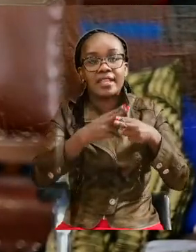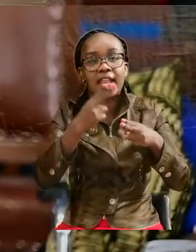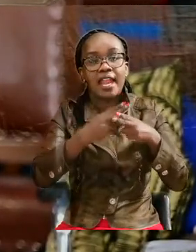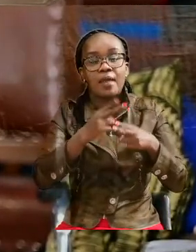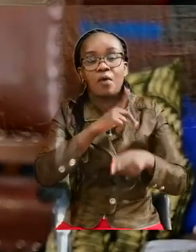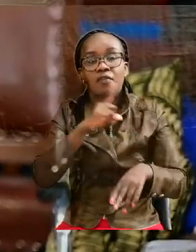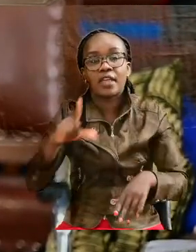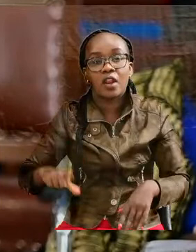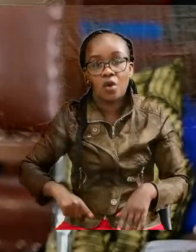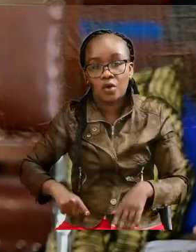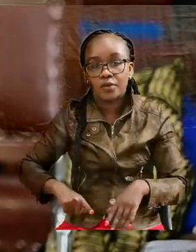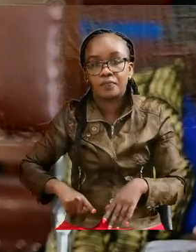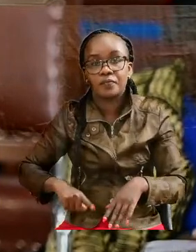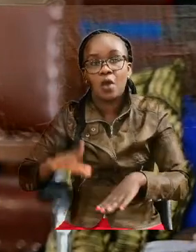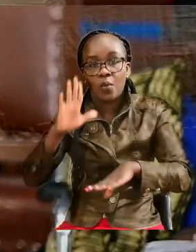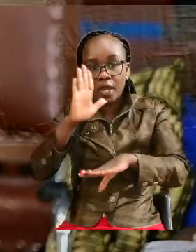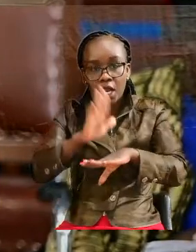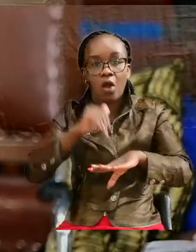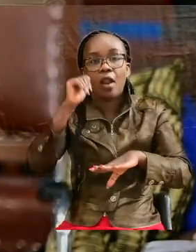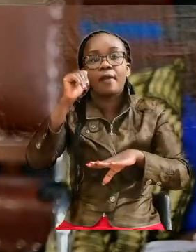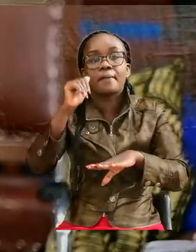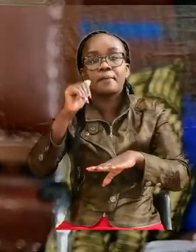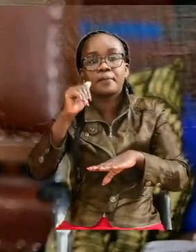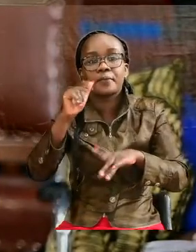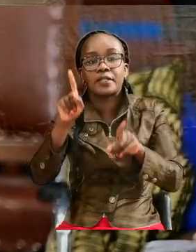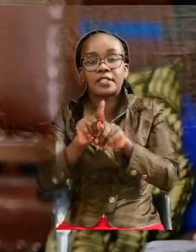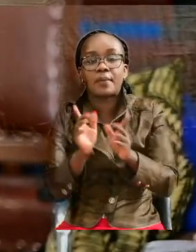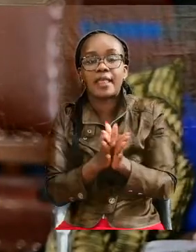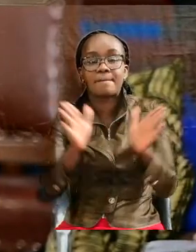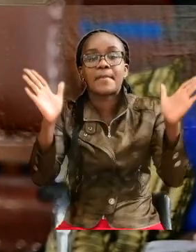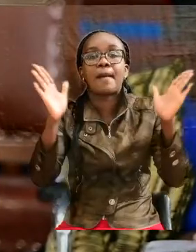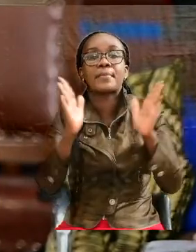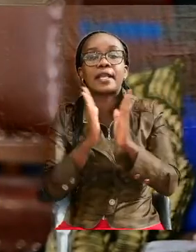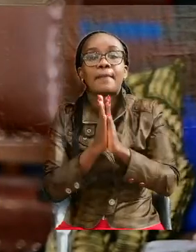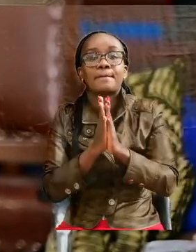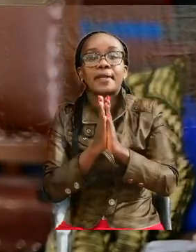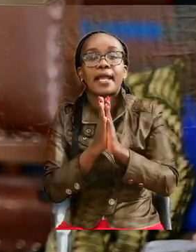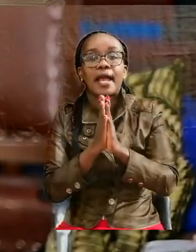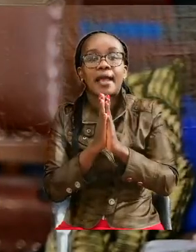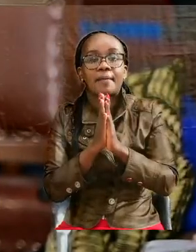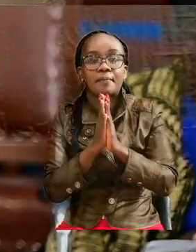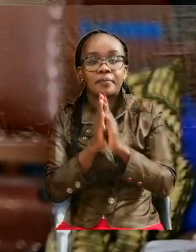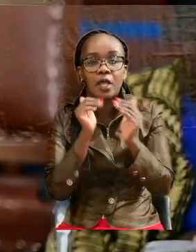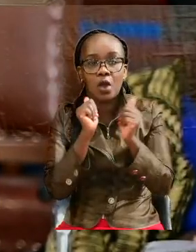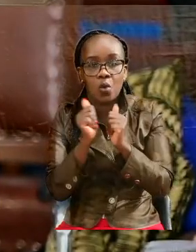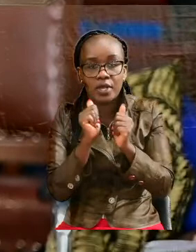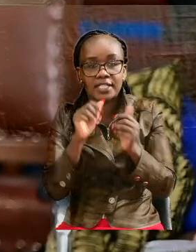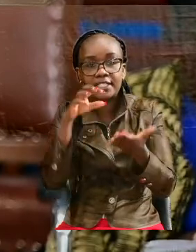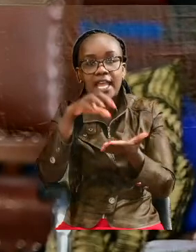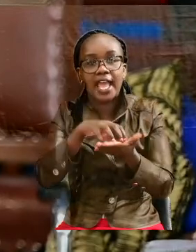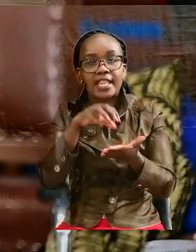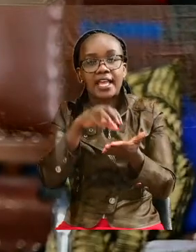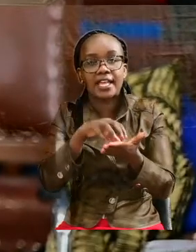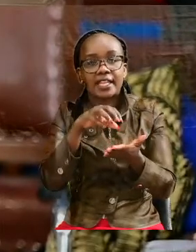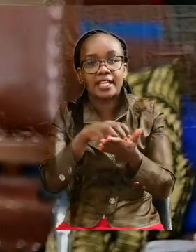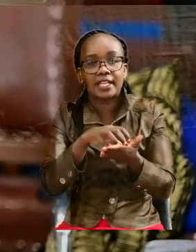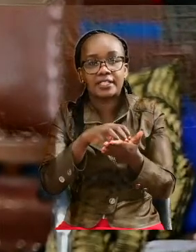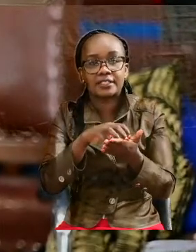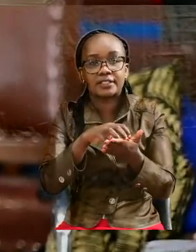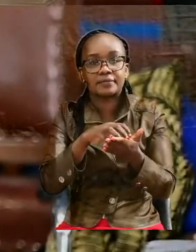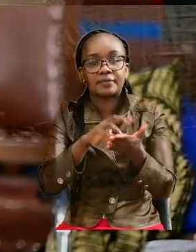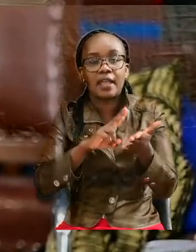we call on the name of the Lord in the public prayer, which is likely the case in 116